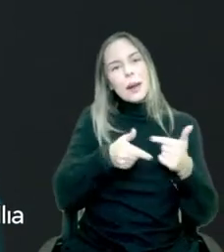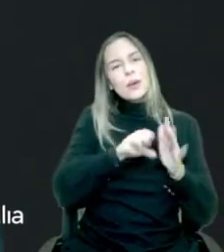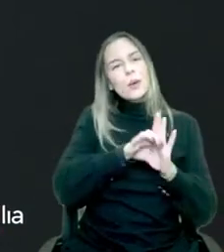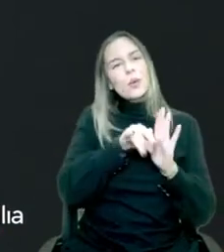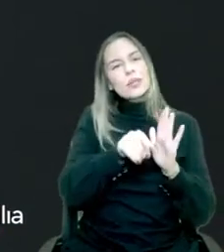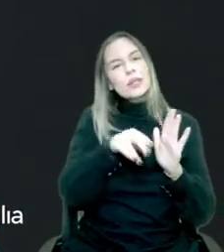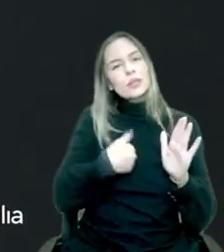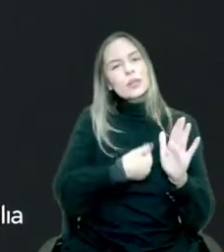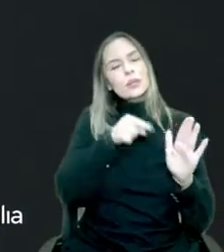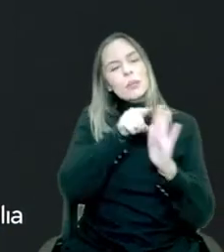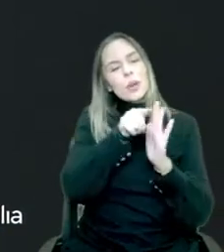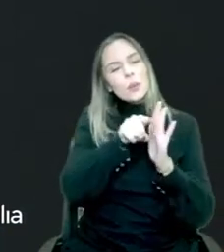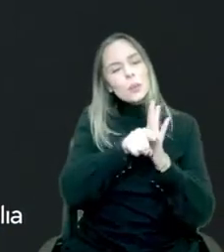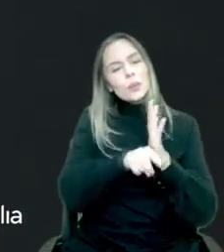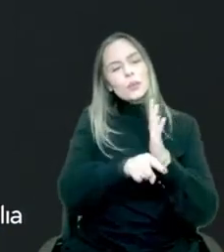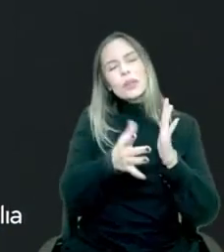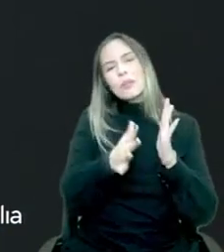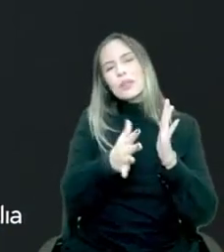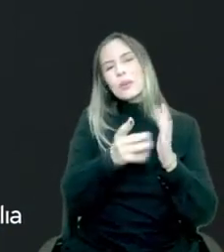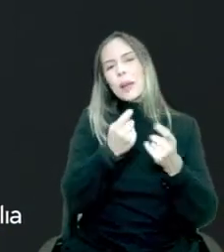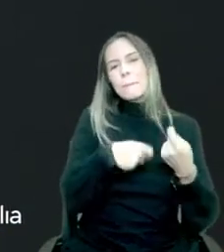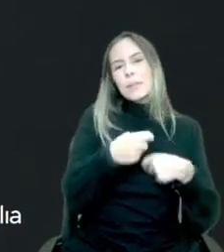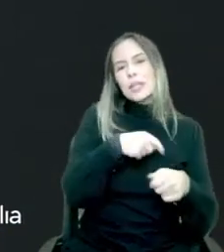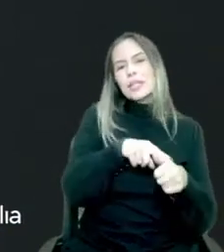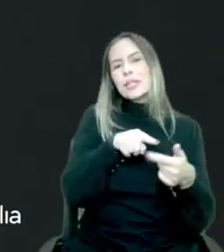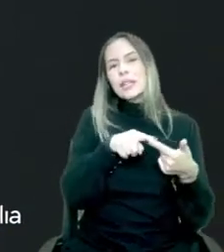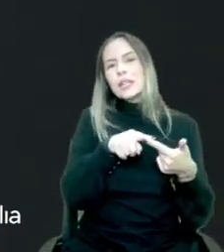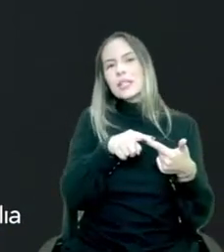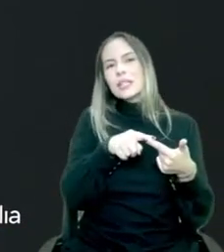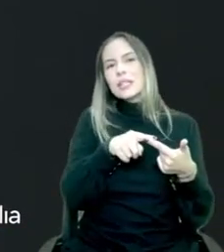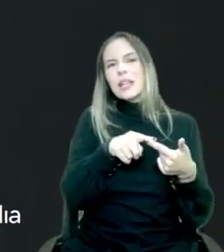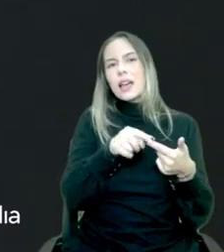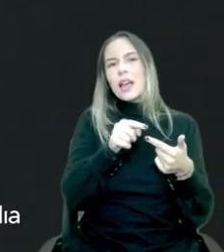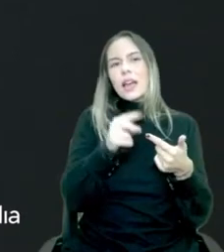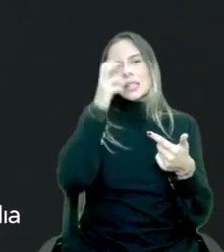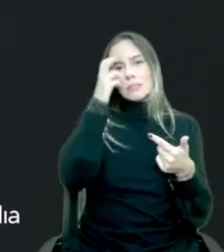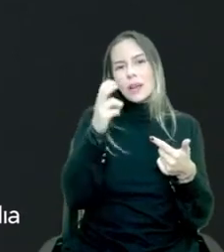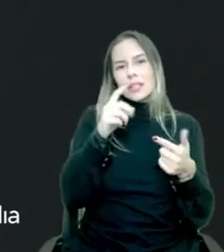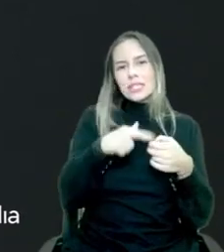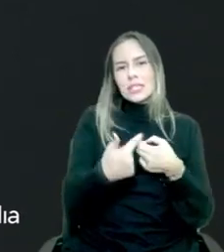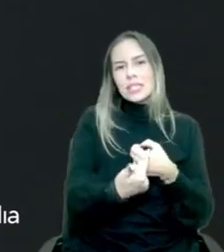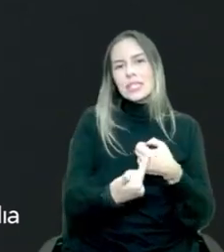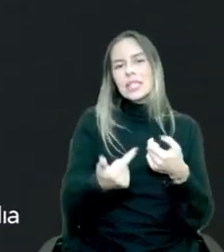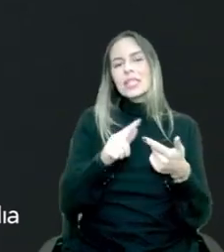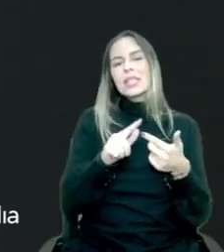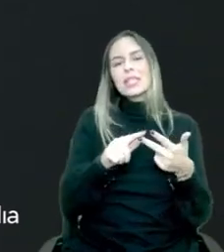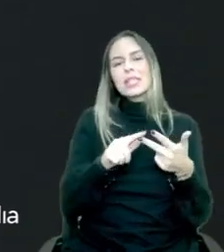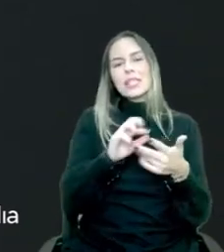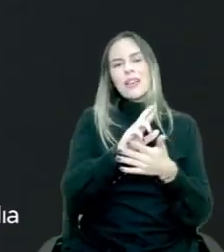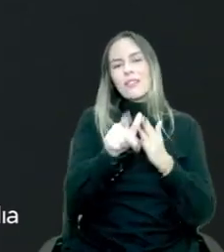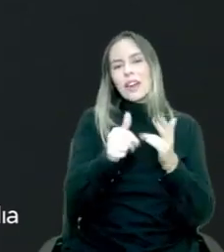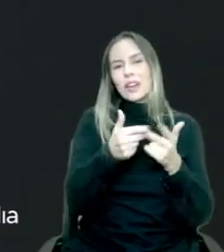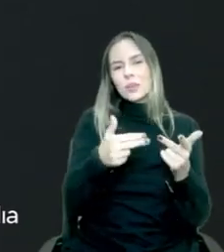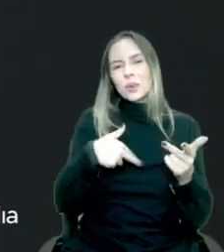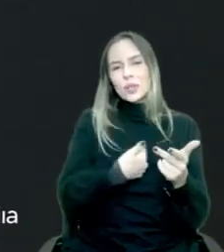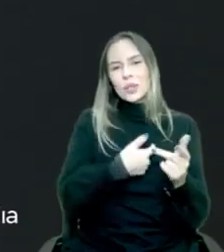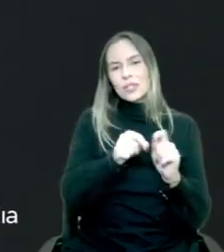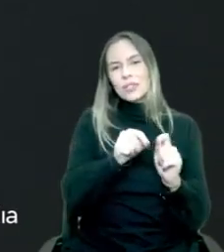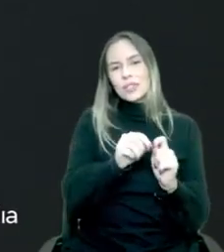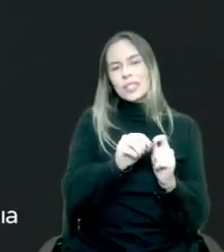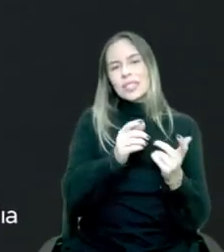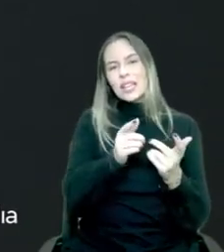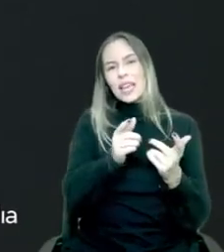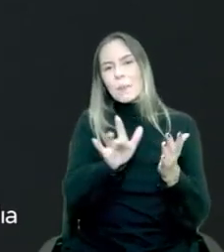around our business or things that we're looking at around smart cities and a lot of things that we're doing in convenience and mobility. And